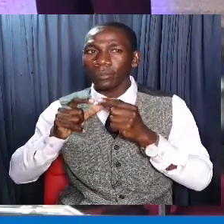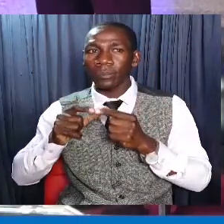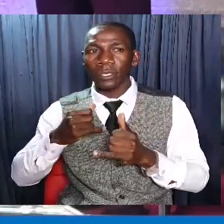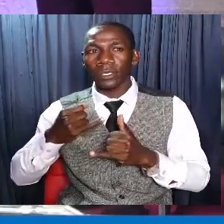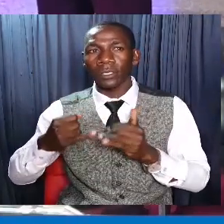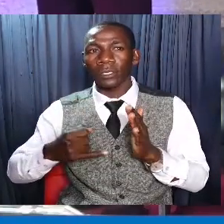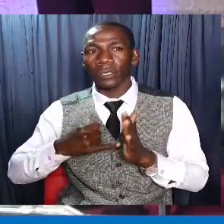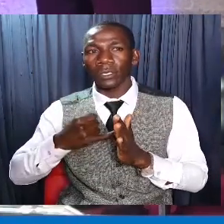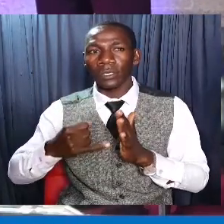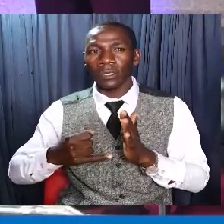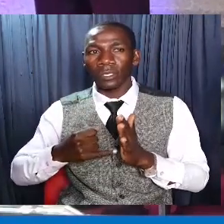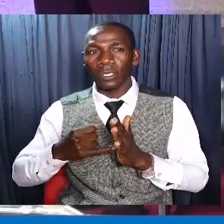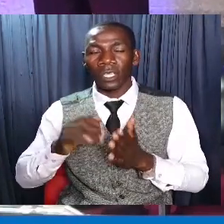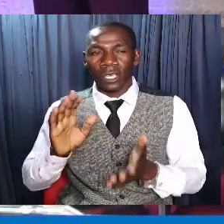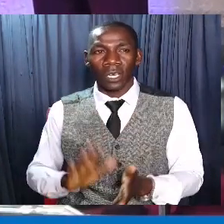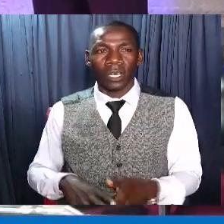equipment.